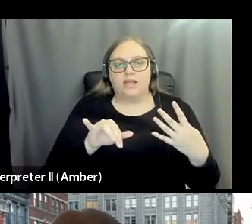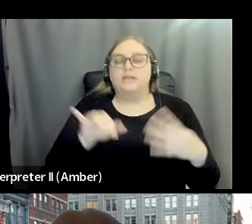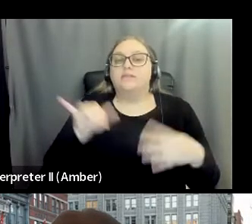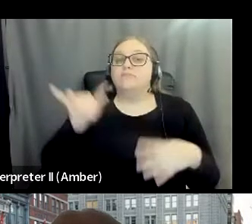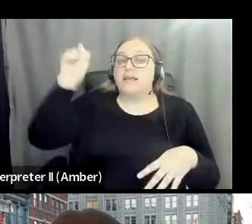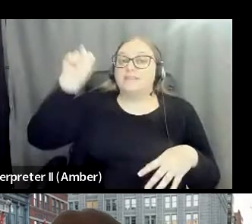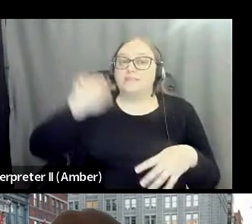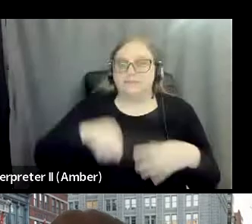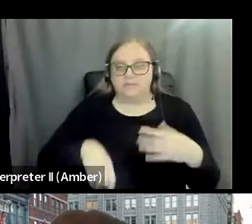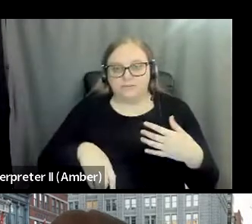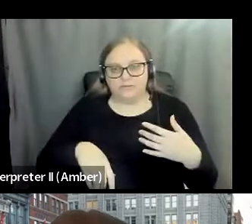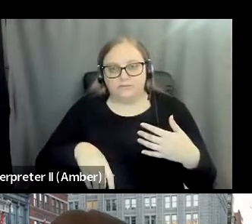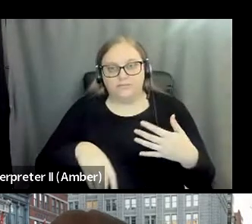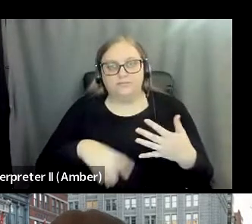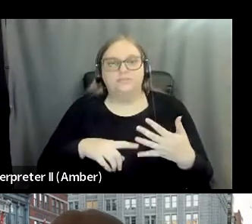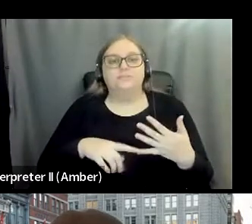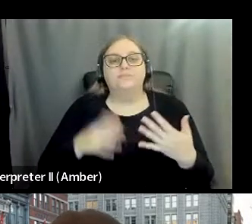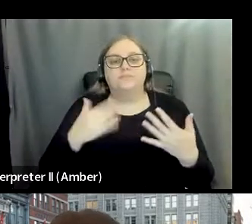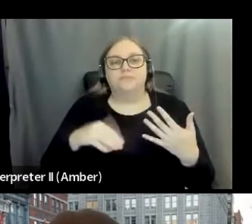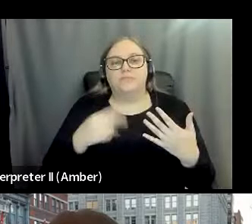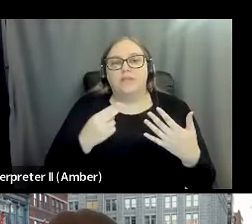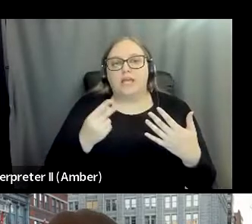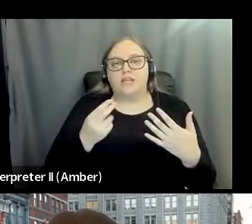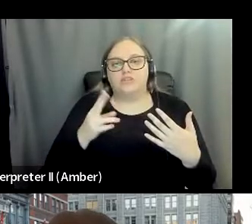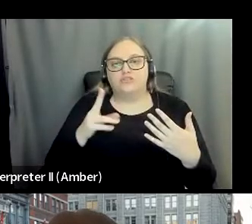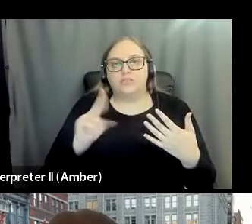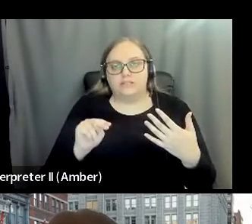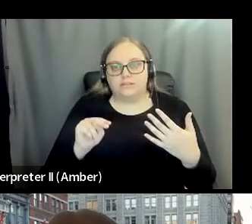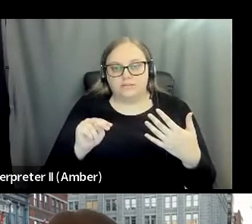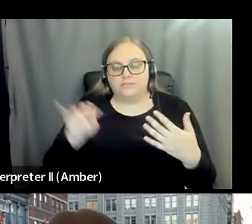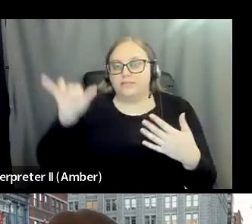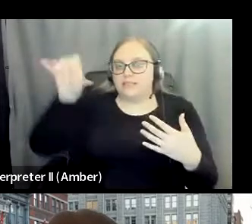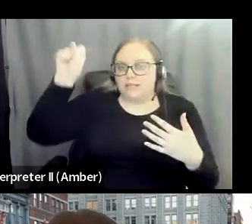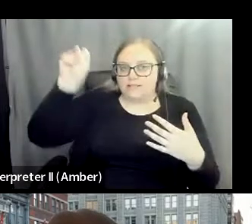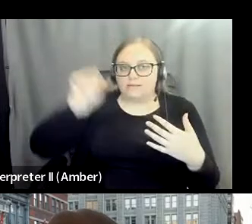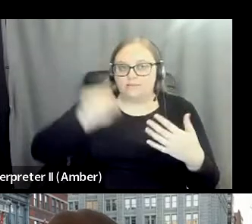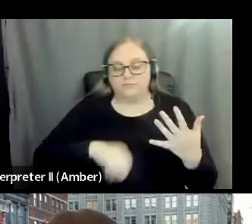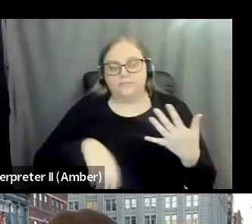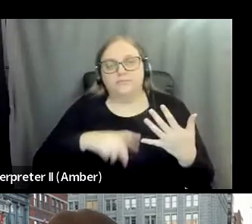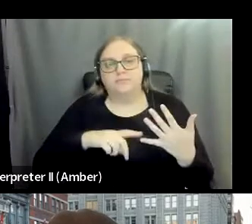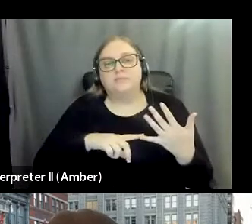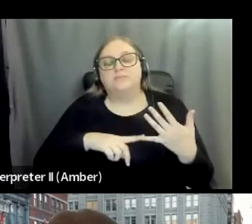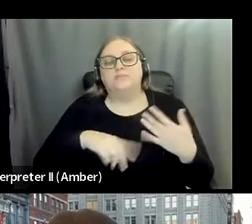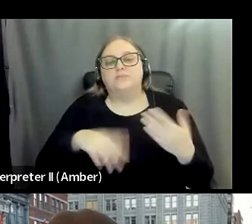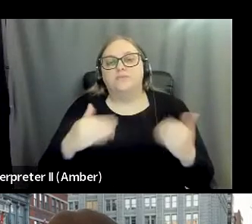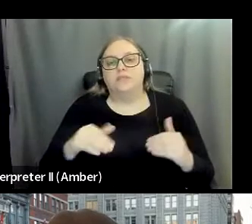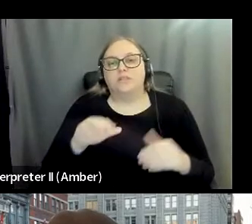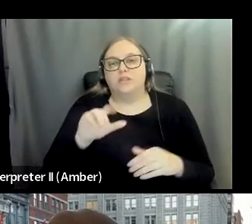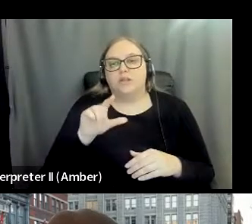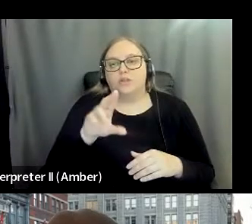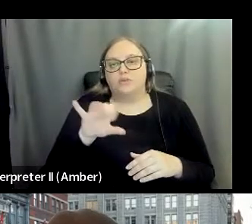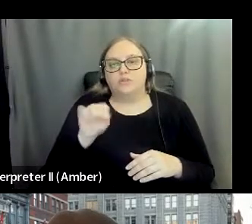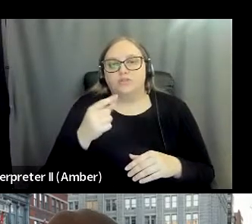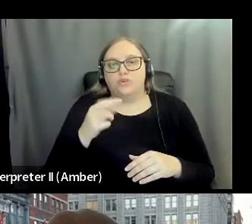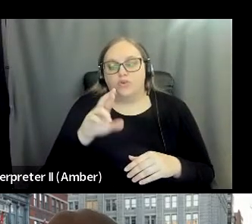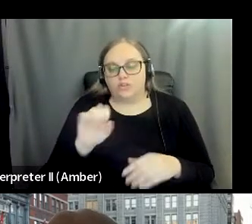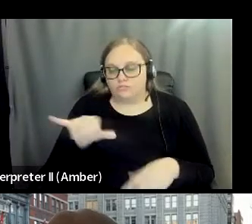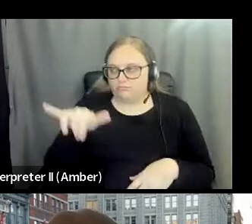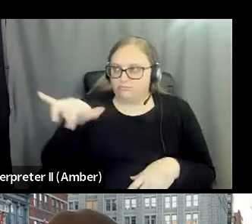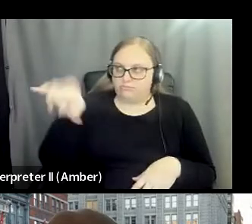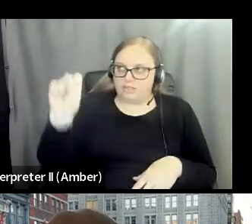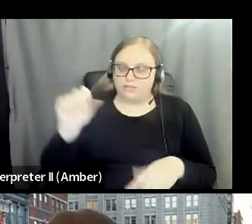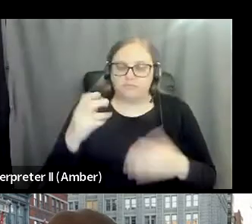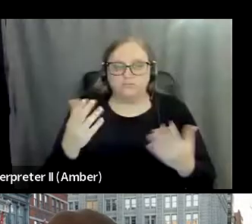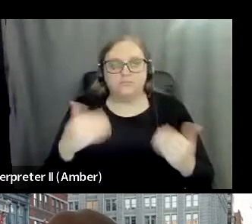Yes. Councilmember Gray votes yes. Councilmember Henderson. Yes. Councilmember Henderson votes yes. Councilmember Lewis George. Yes. Councilmember Lewis George votes